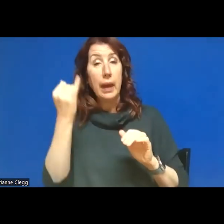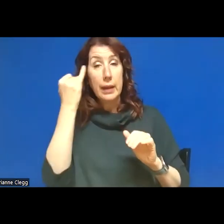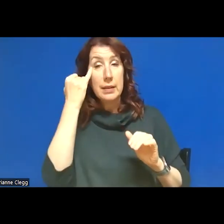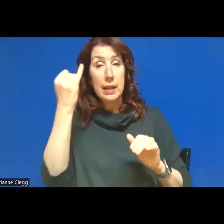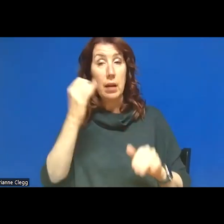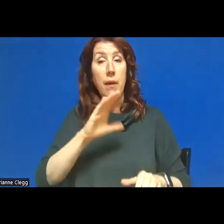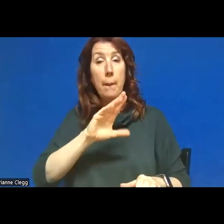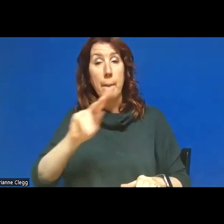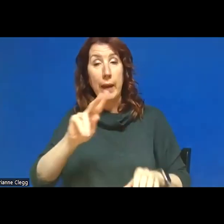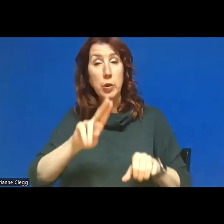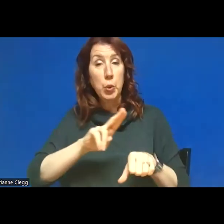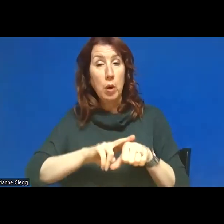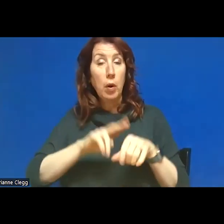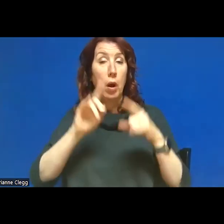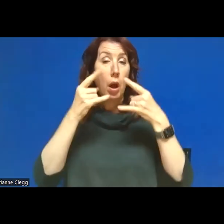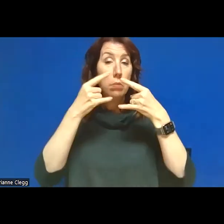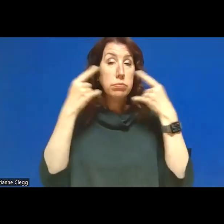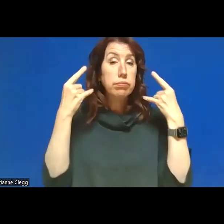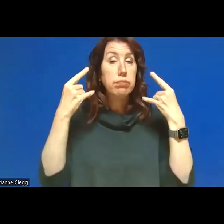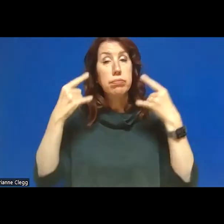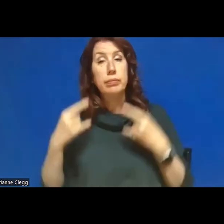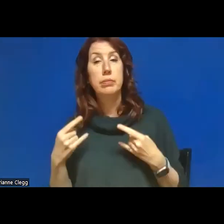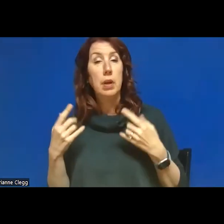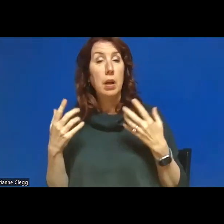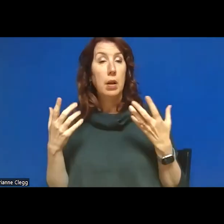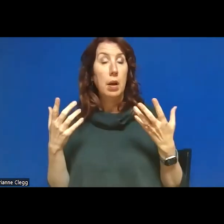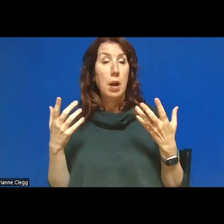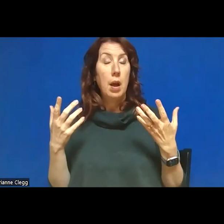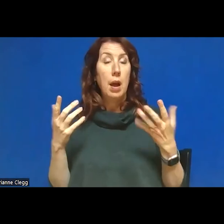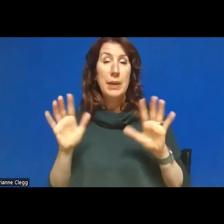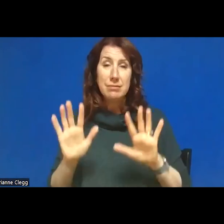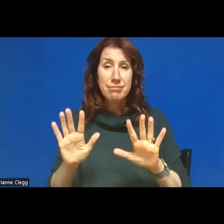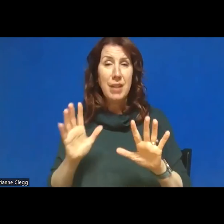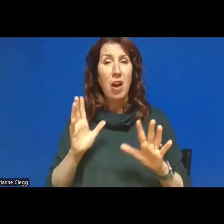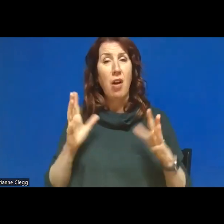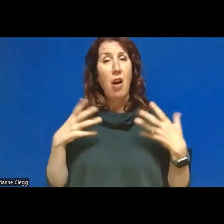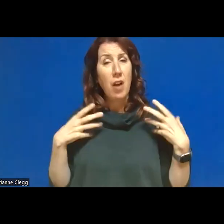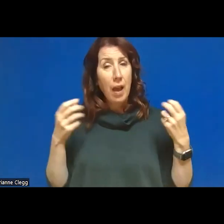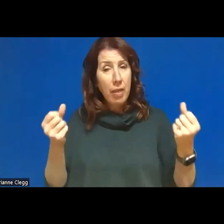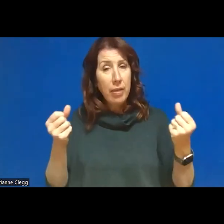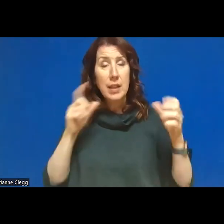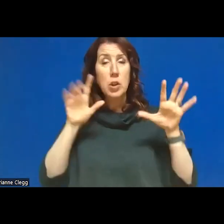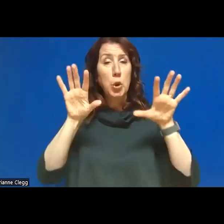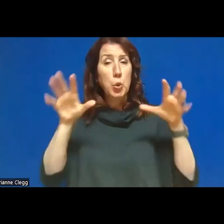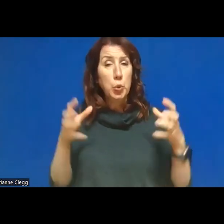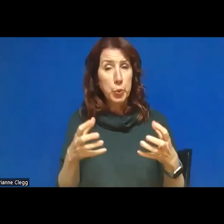because everybody's liable to get it. Our health is a group project. Our accessibility is a group project.